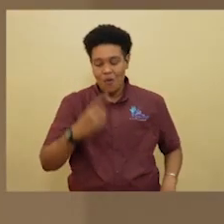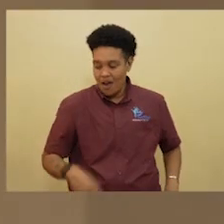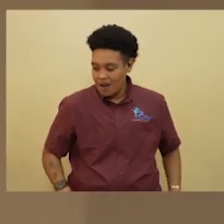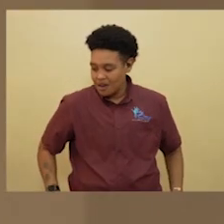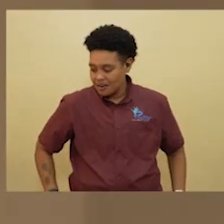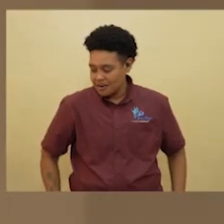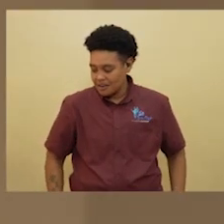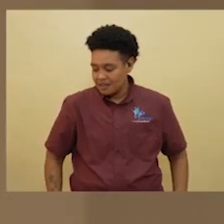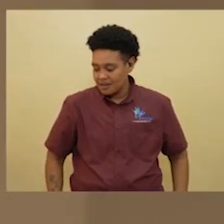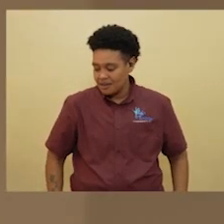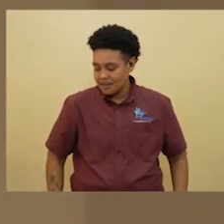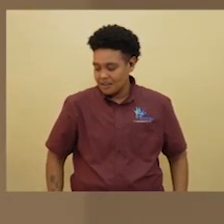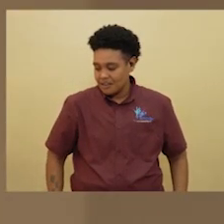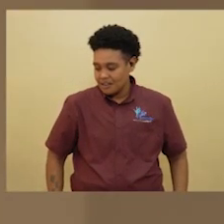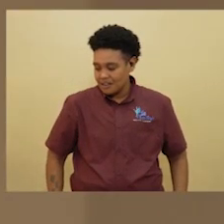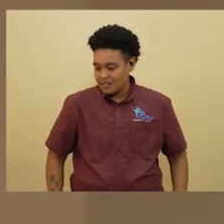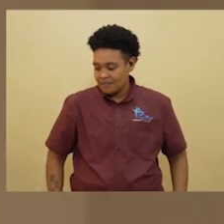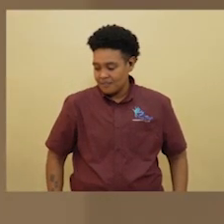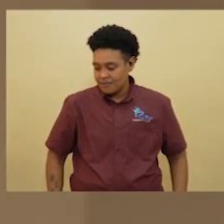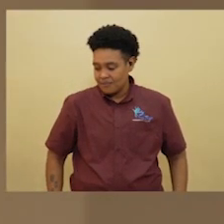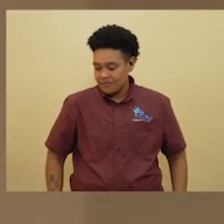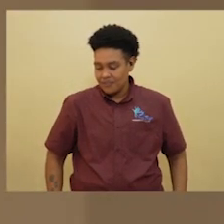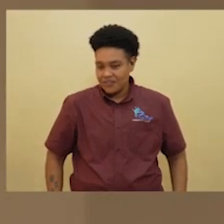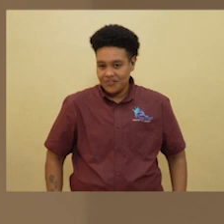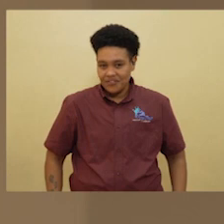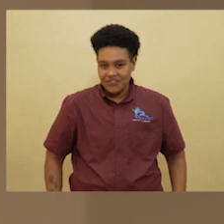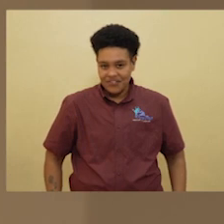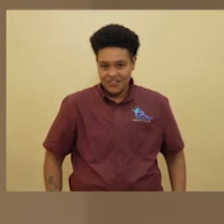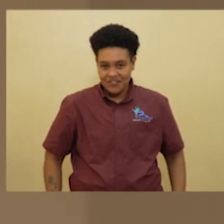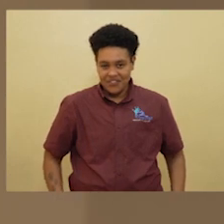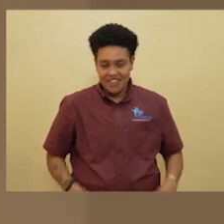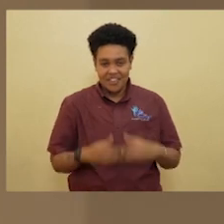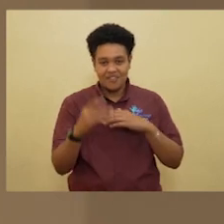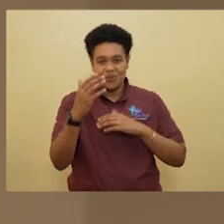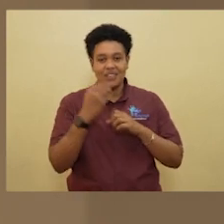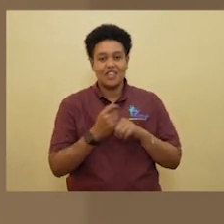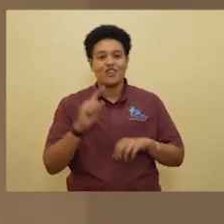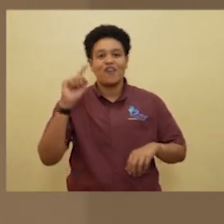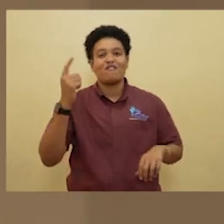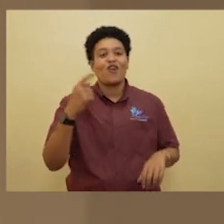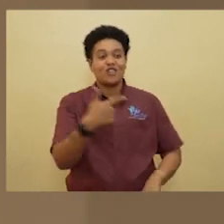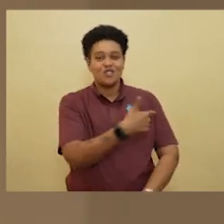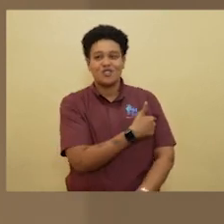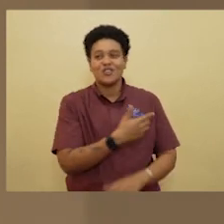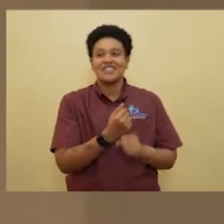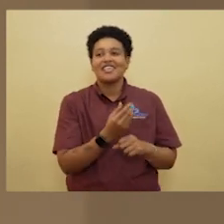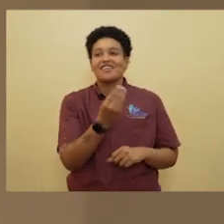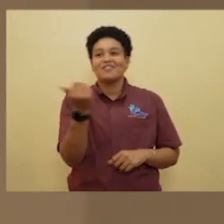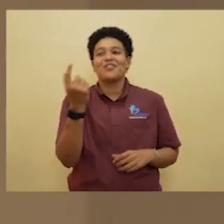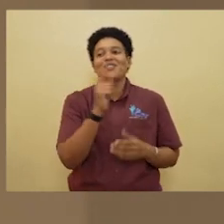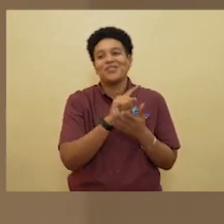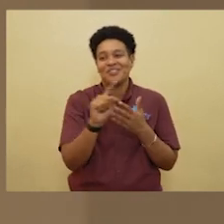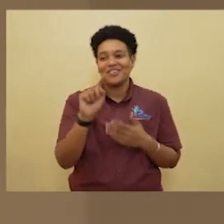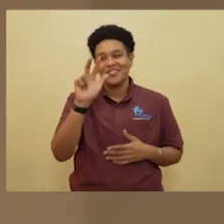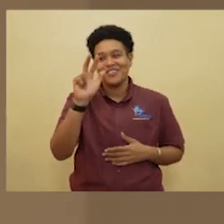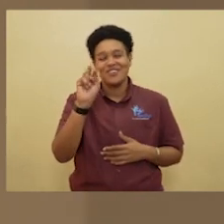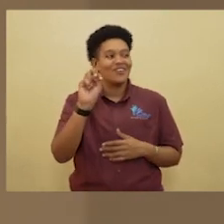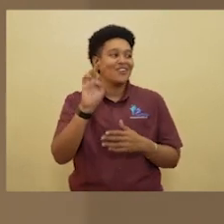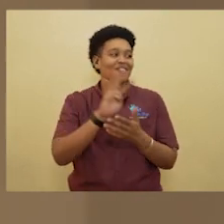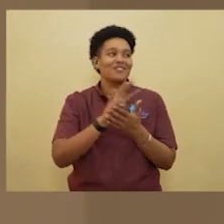After you get your first dose, it takes a few weeks, about three or four weeks,